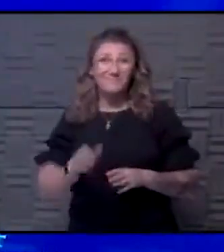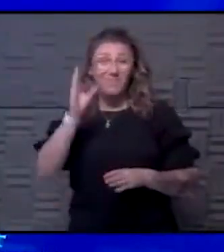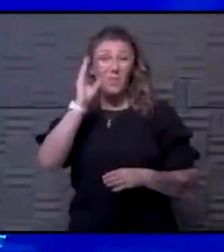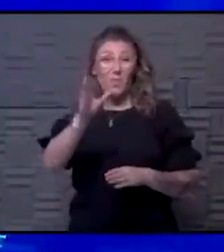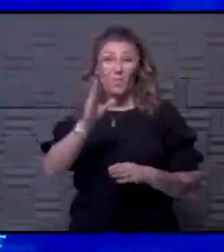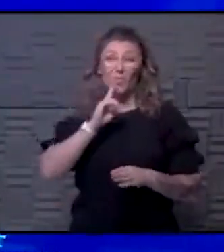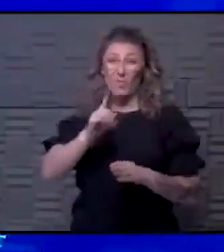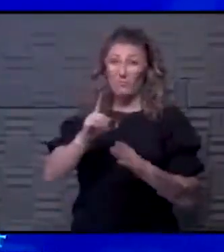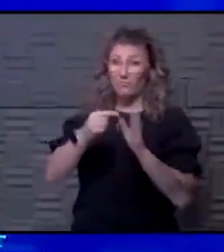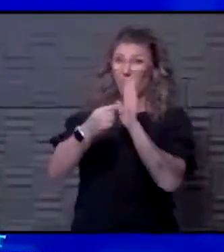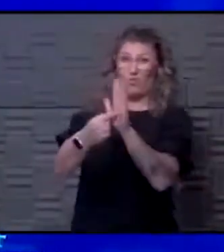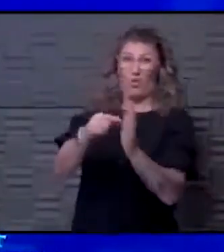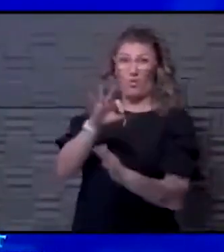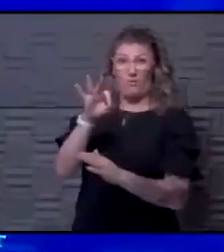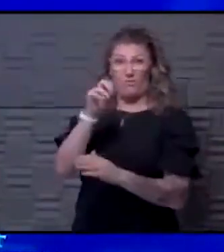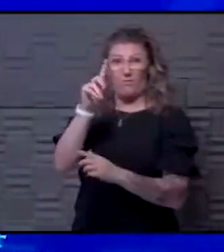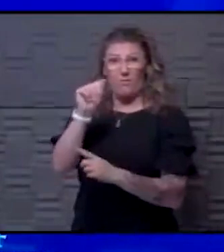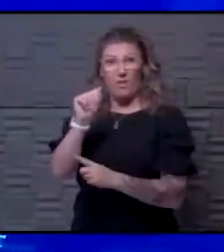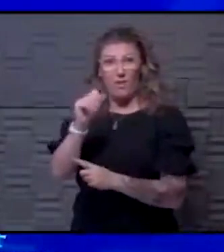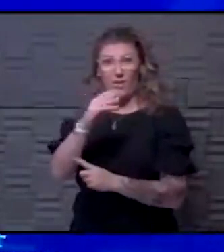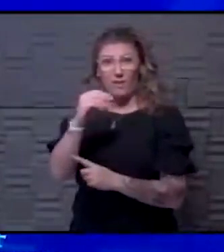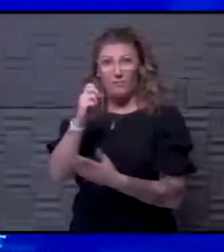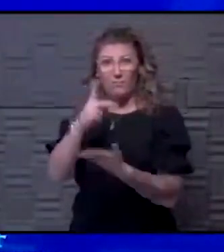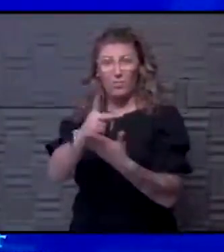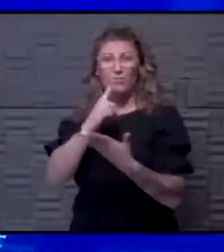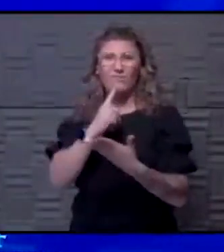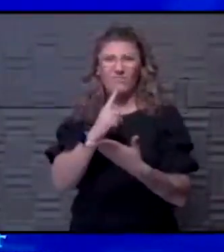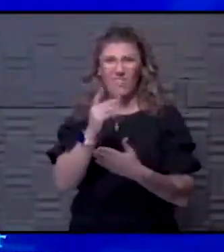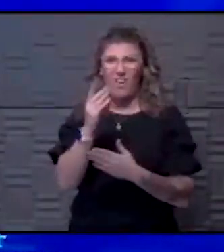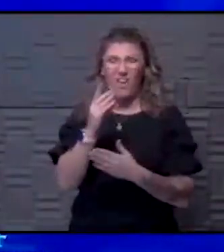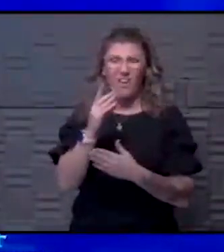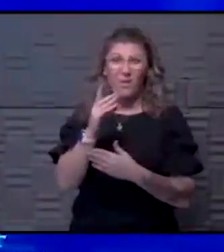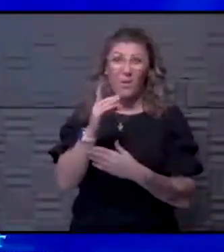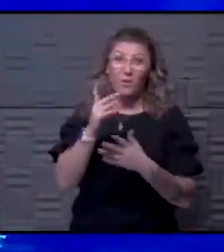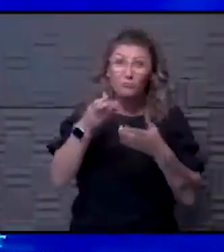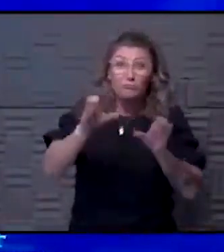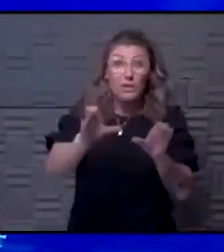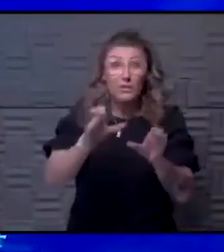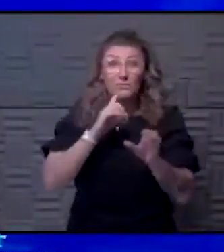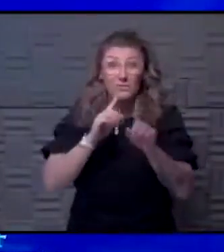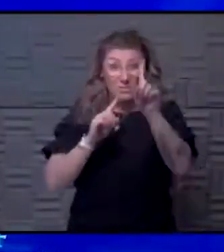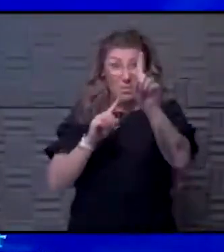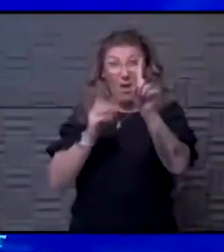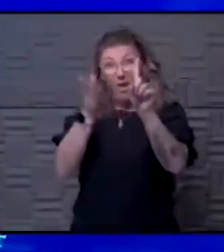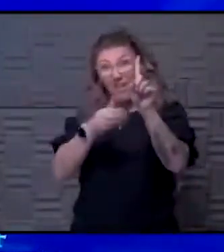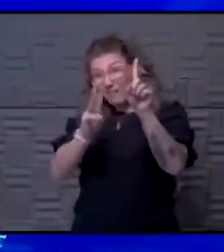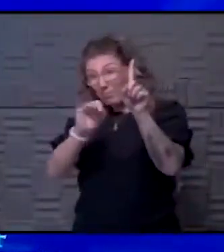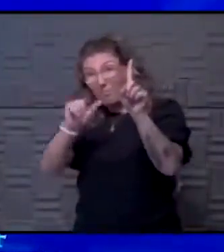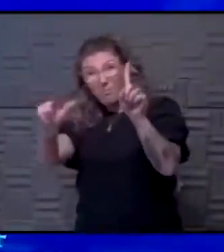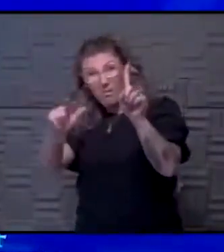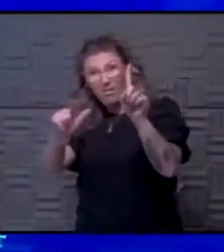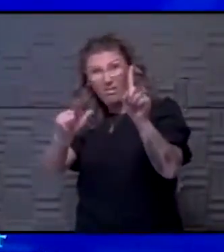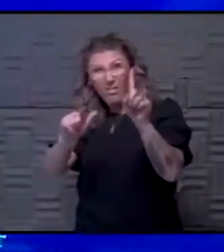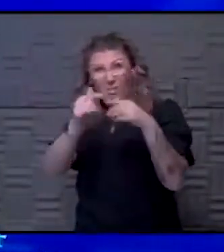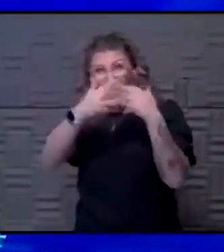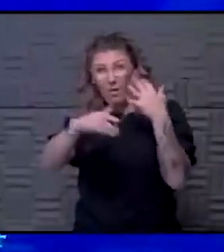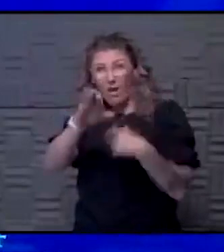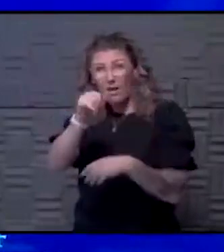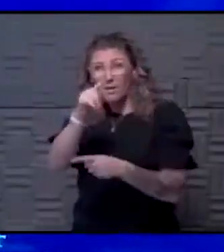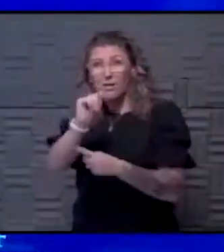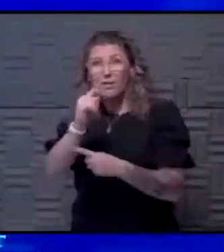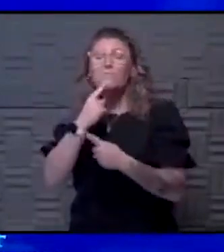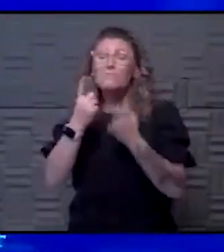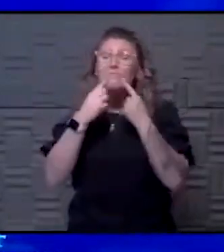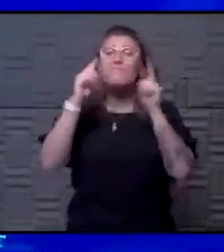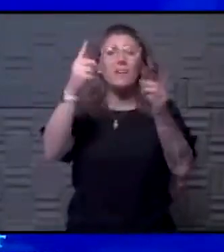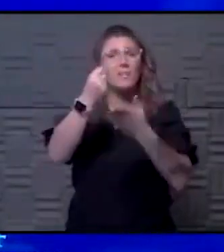FDA, right? That's going to get approved. If the odds really are only 1 in a million, you'll have guidance. You'll have guidance because there is effective therapy for this.